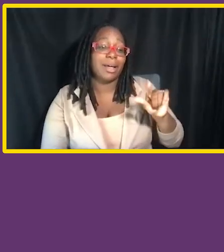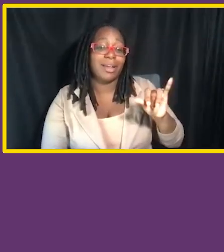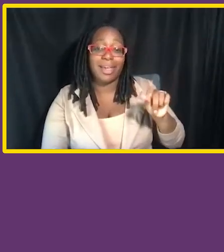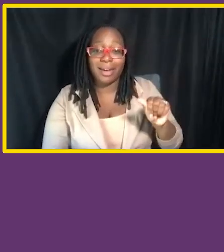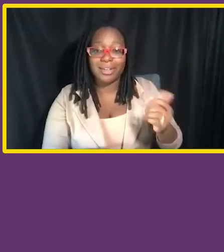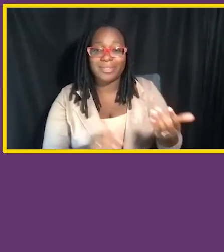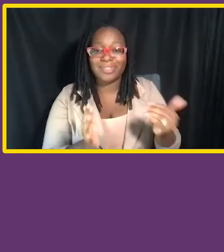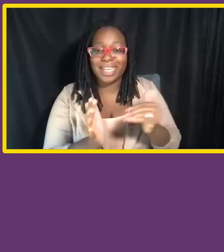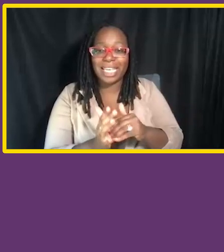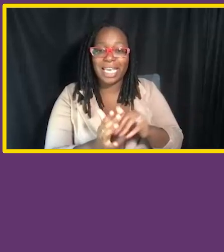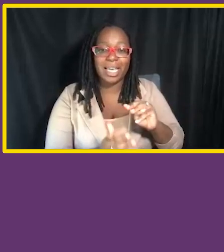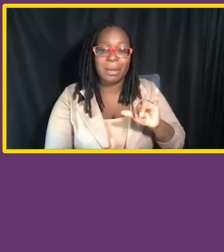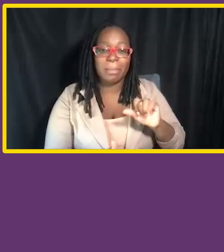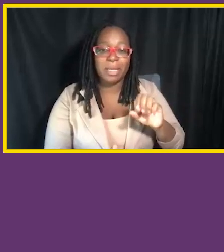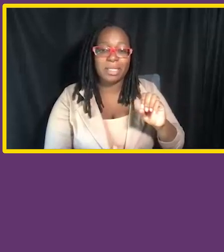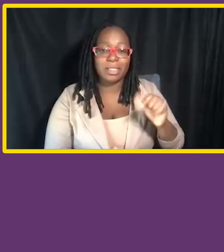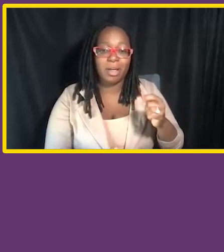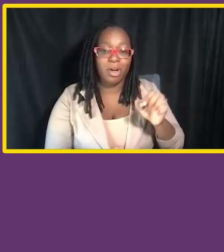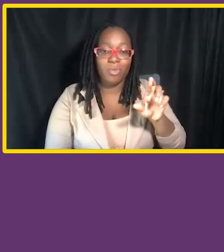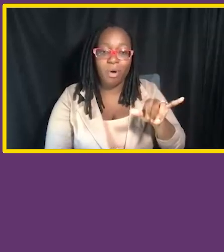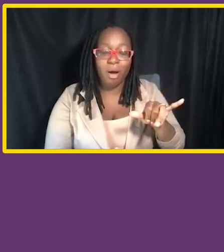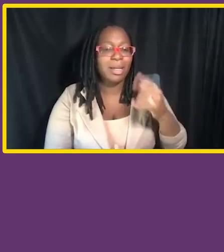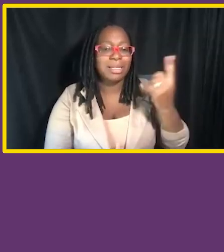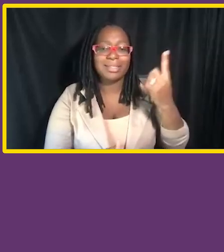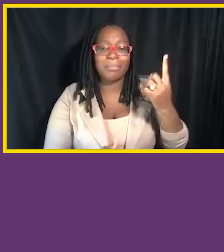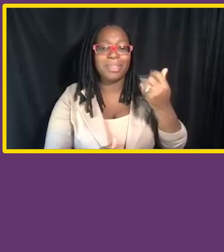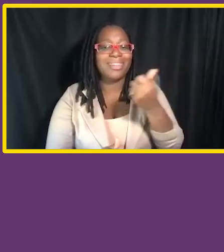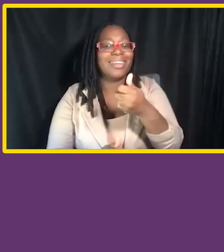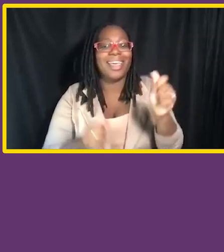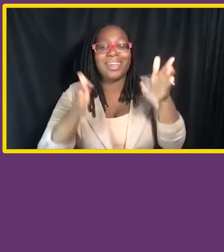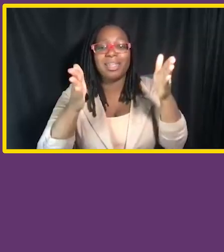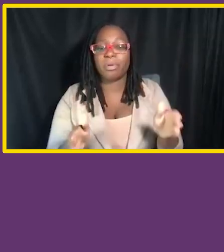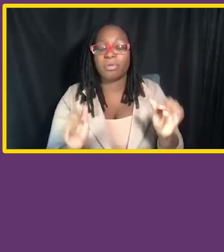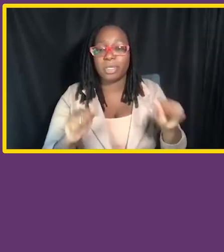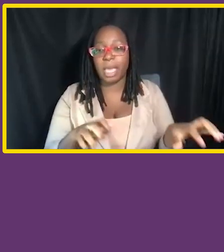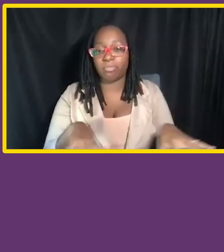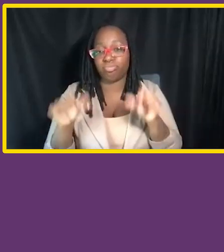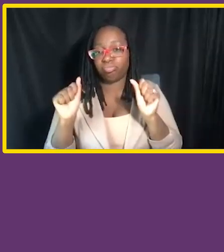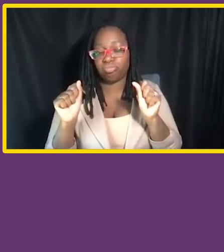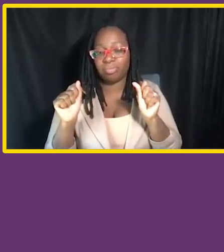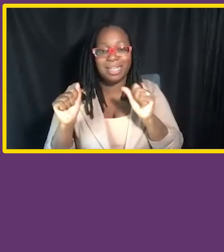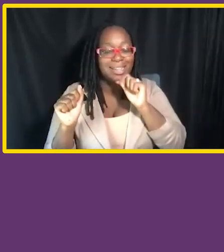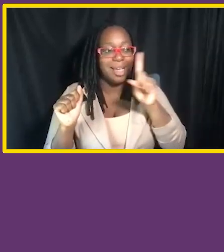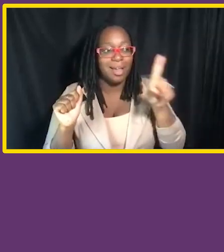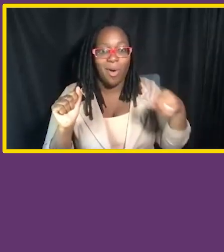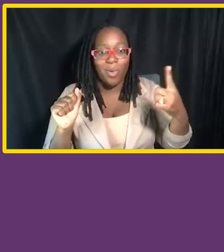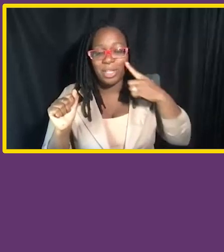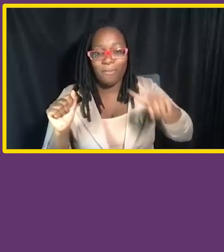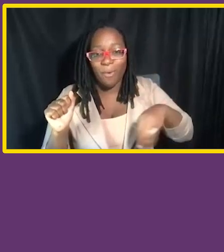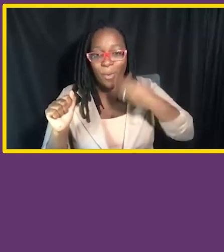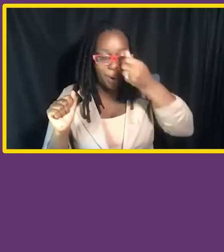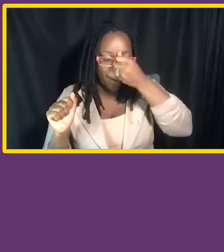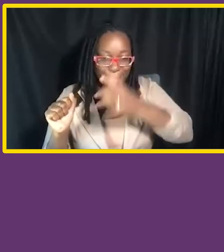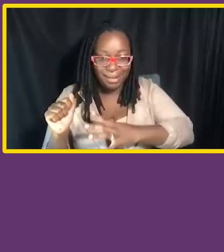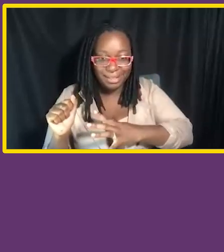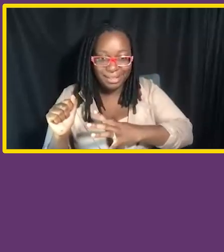be practiced by anybody. It's not limited to particularly just like say white men are the only people